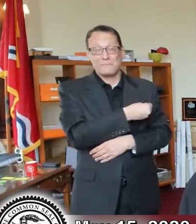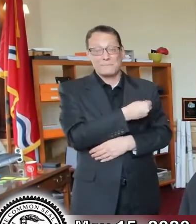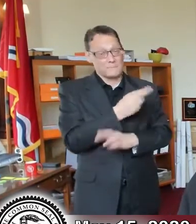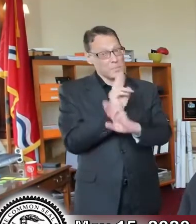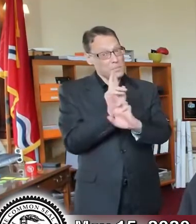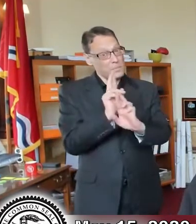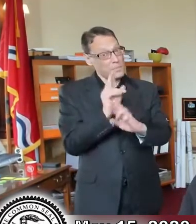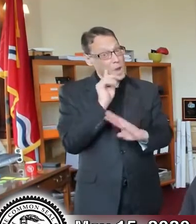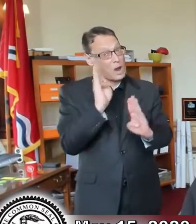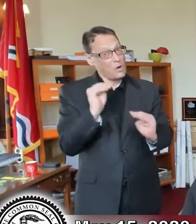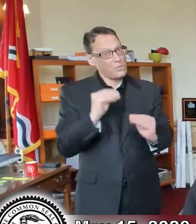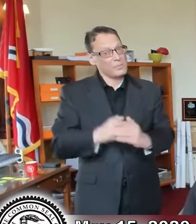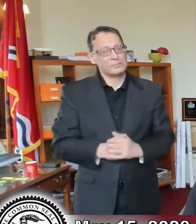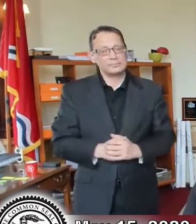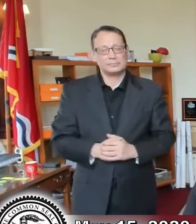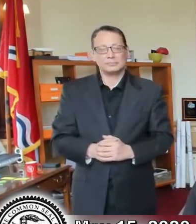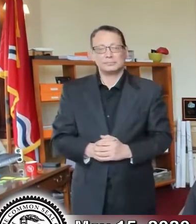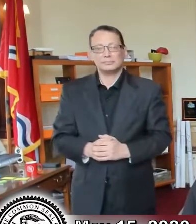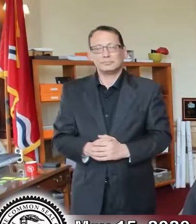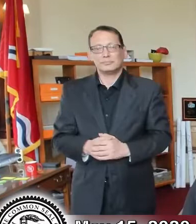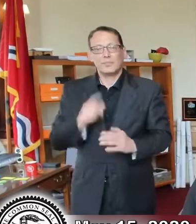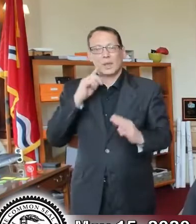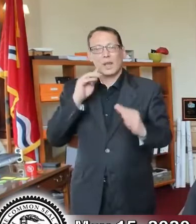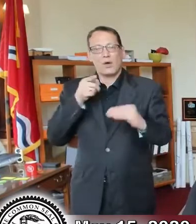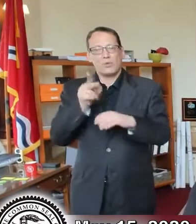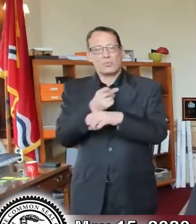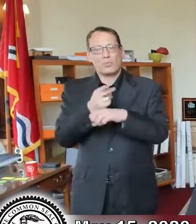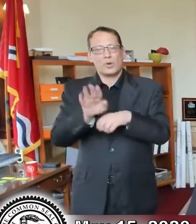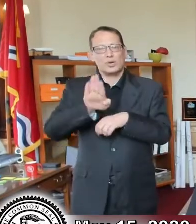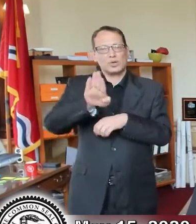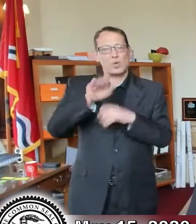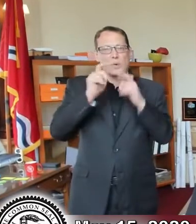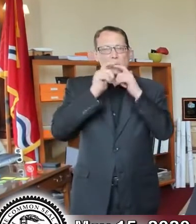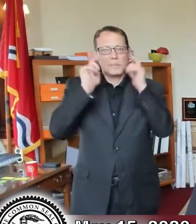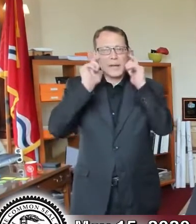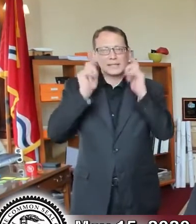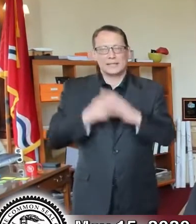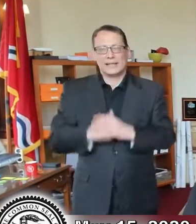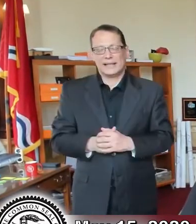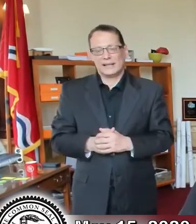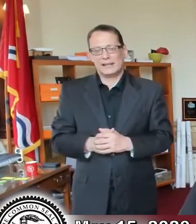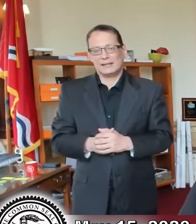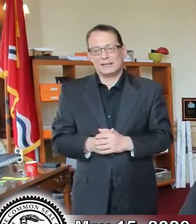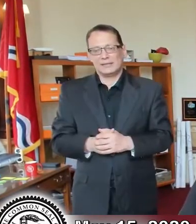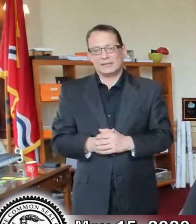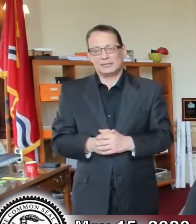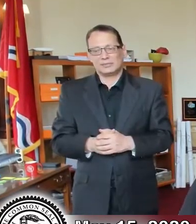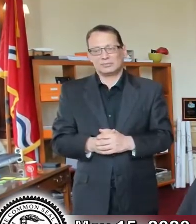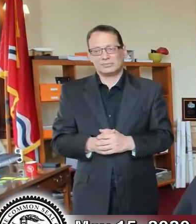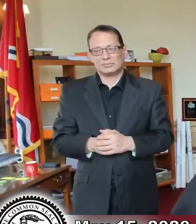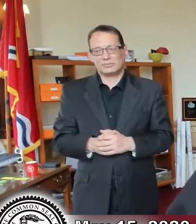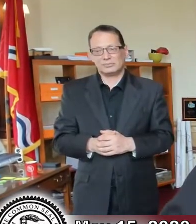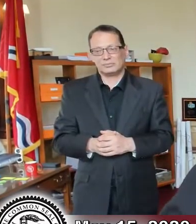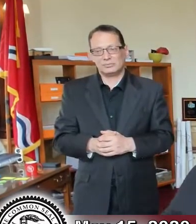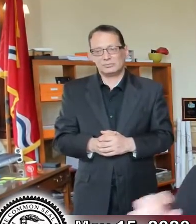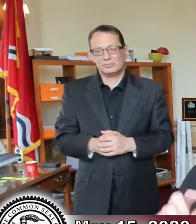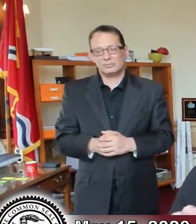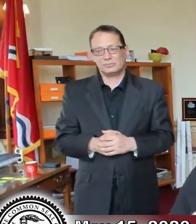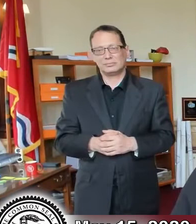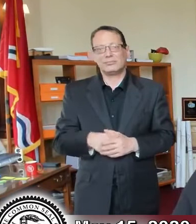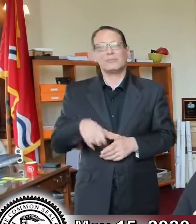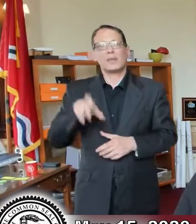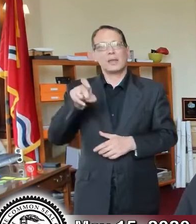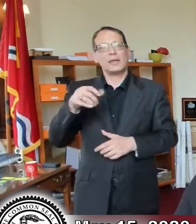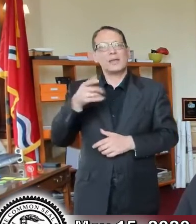so. And I hope you're wearing your mask. So I think, you know, we have to have a little